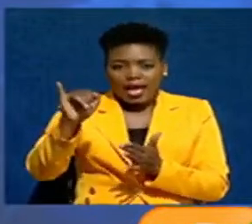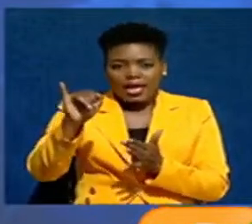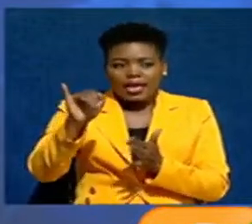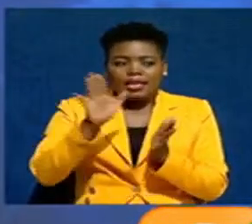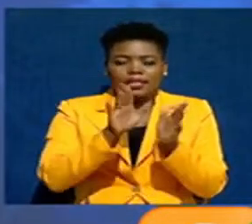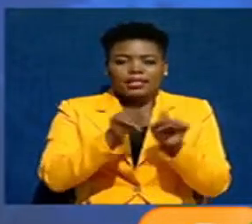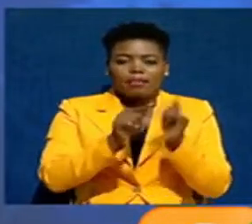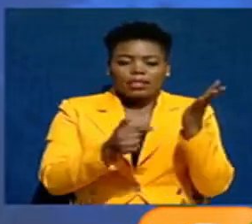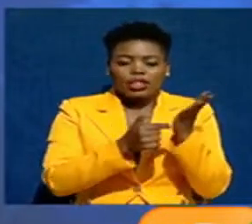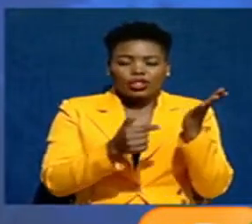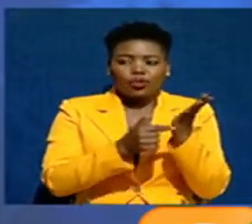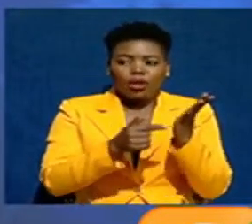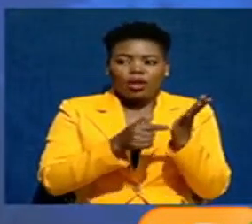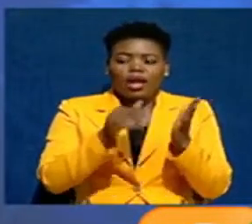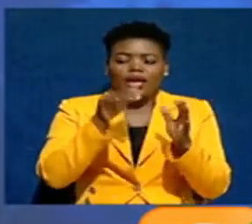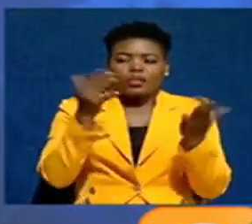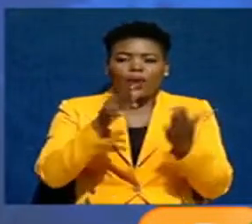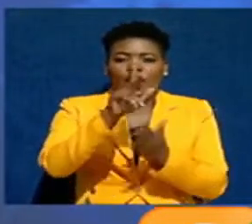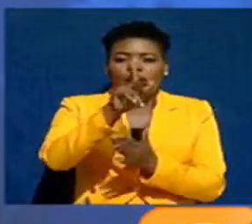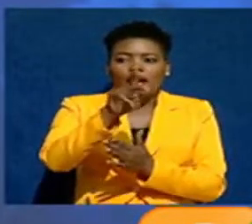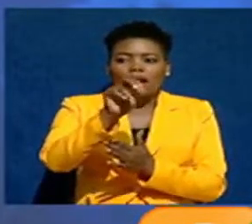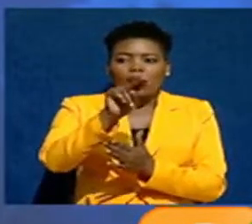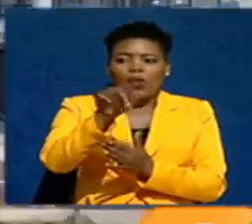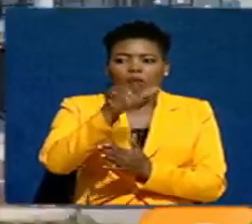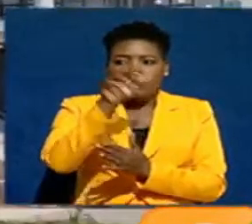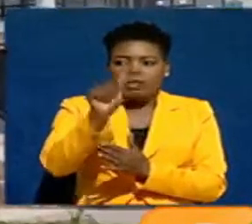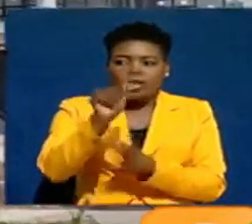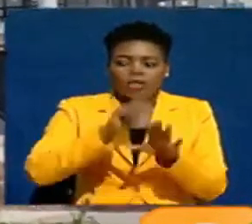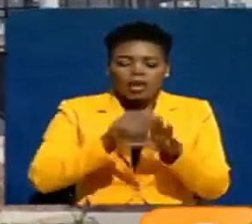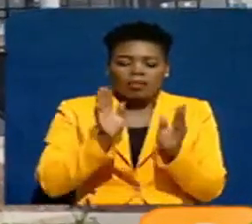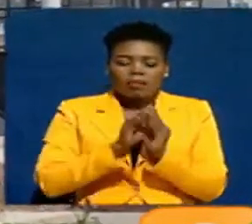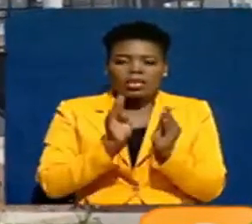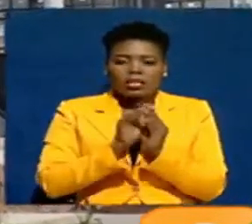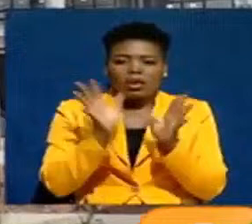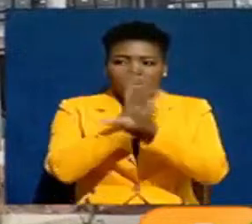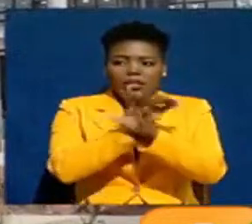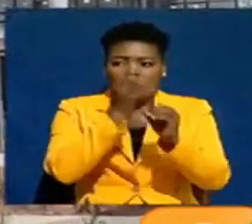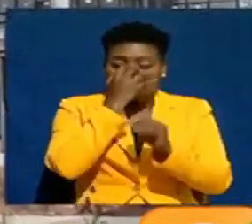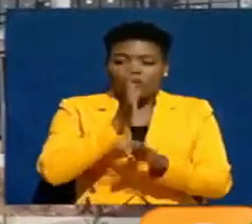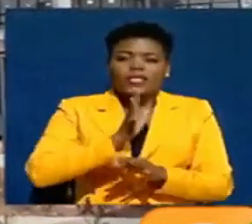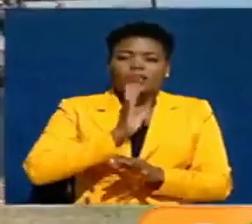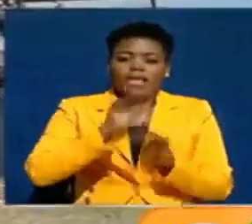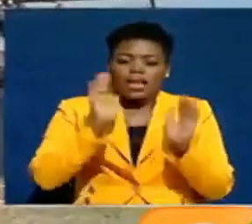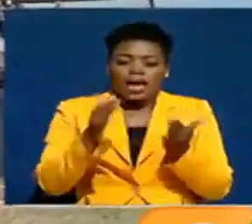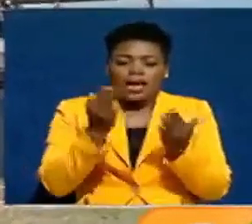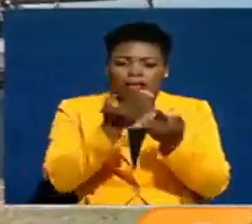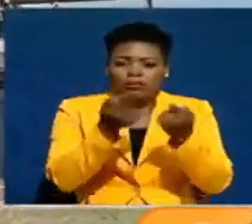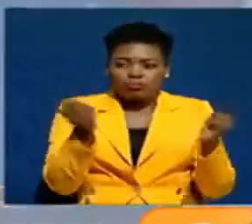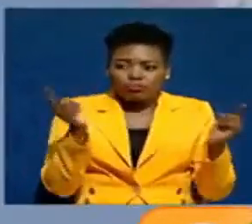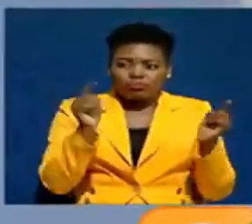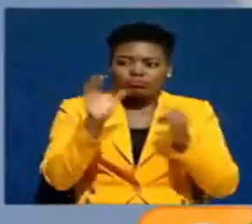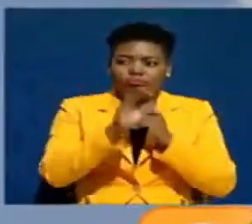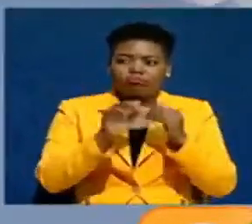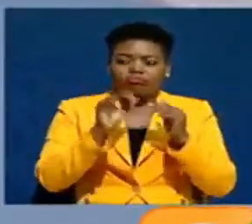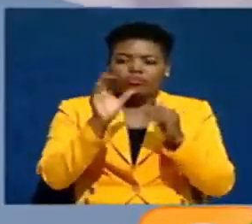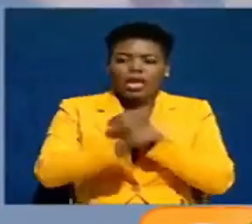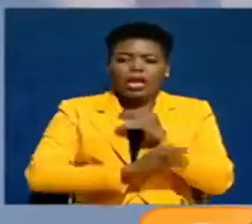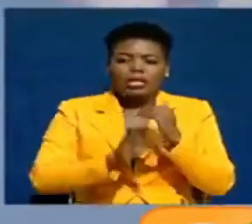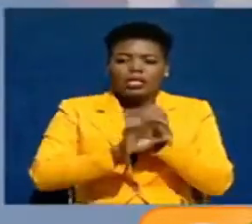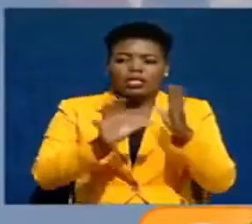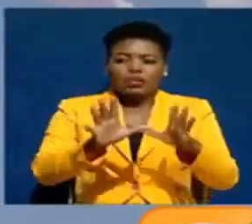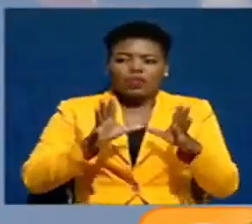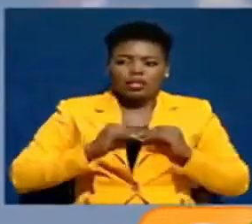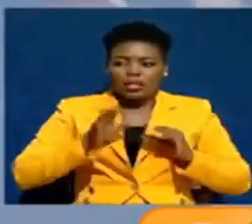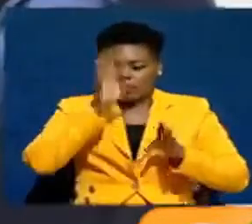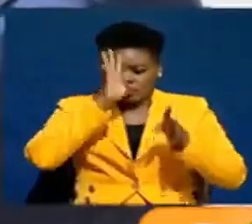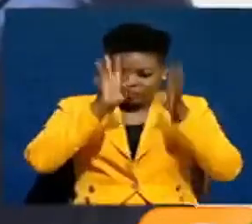Intelligence Skilling at Konza Technopolis. Presiding over the event, President William Ruto urged the continent to embrace innovation